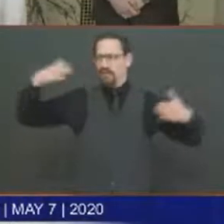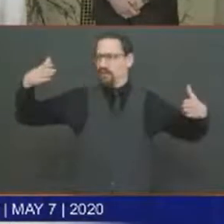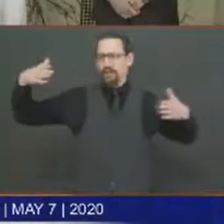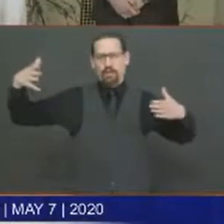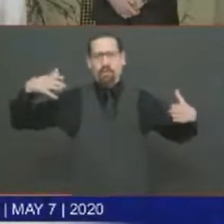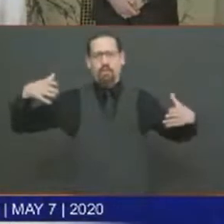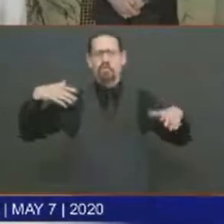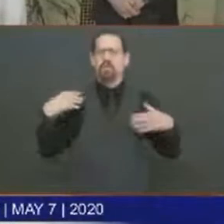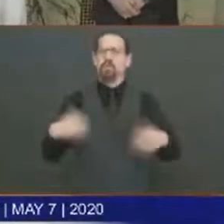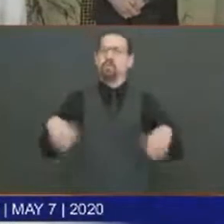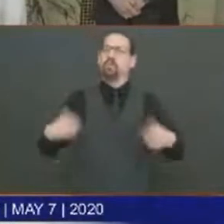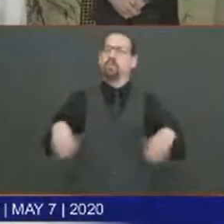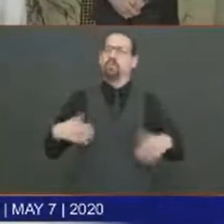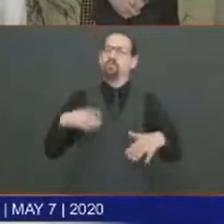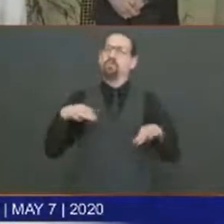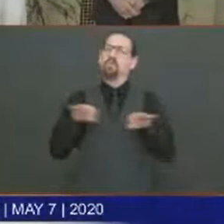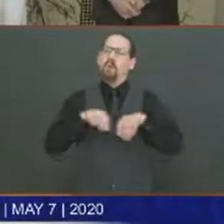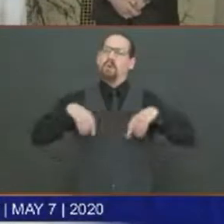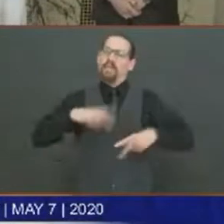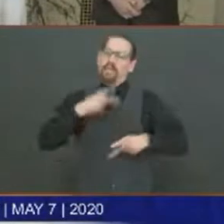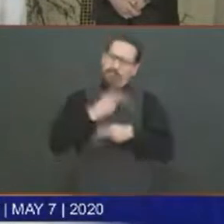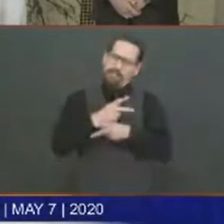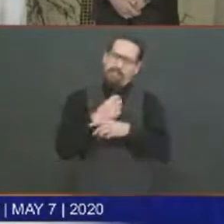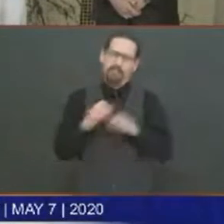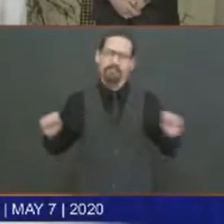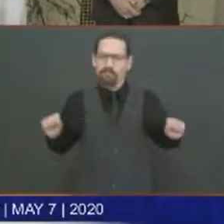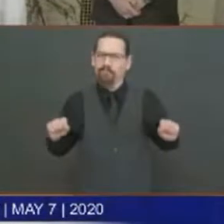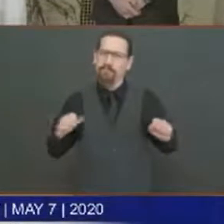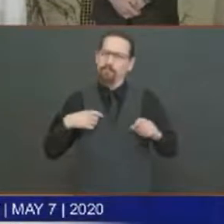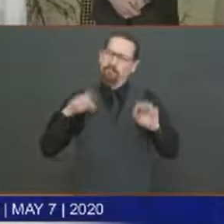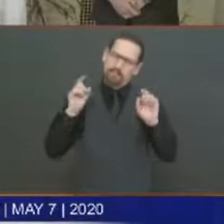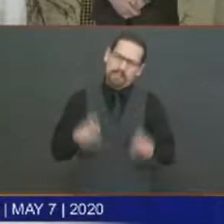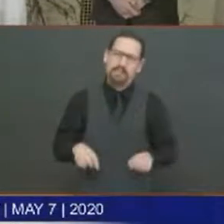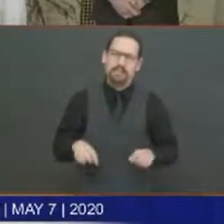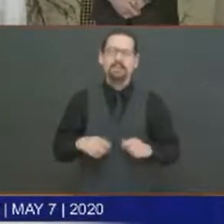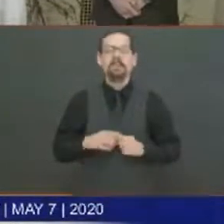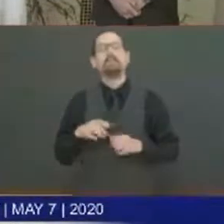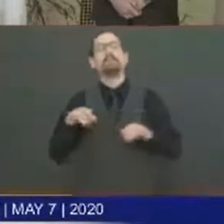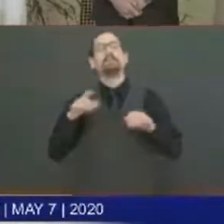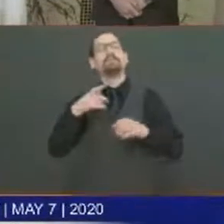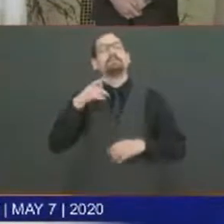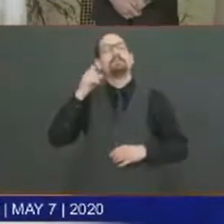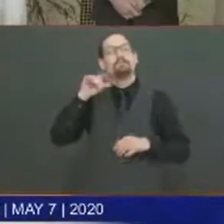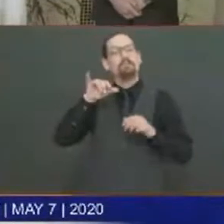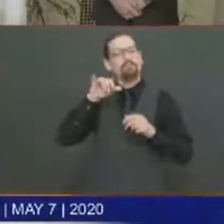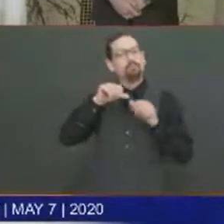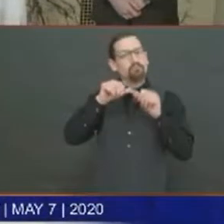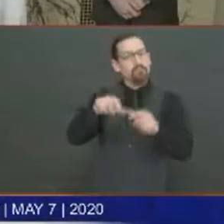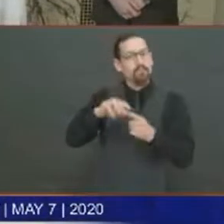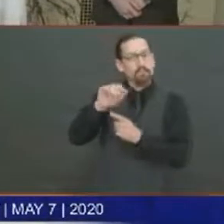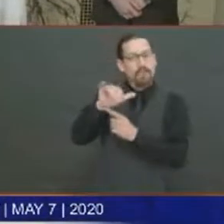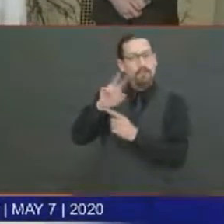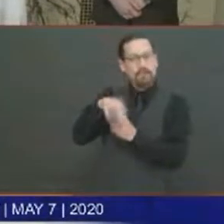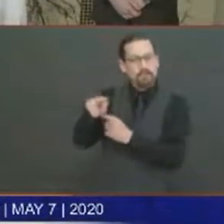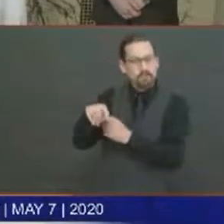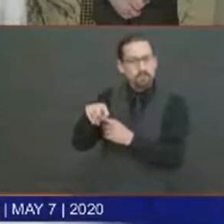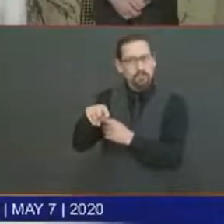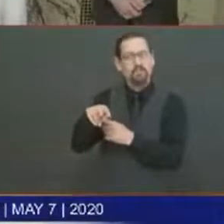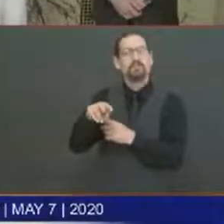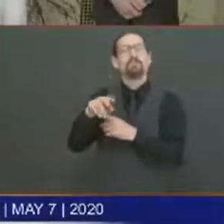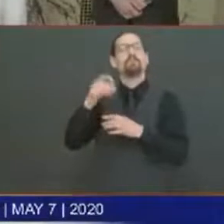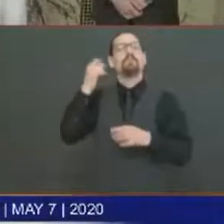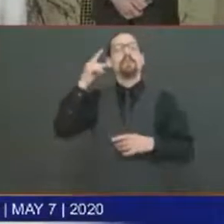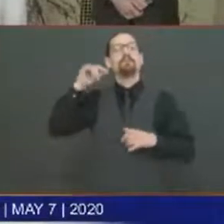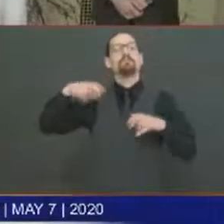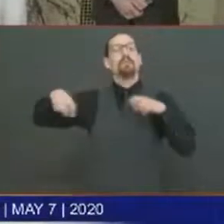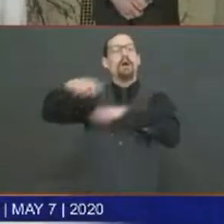orders will extend through May 22nd. Domestic travel. Anyone coming to Rhode Island from any other